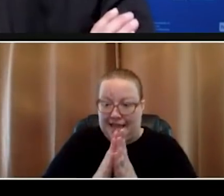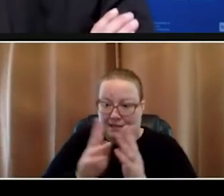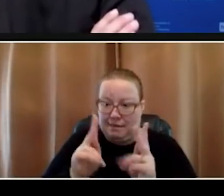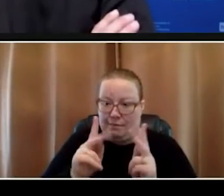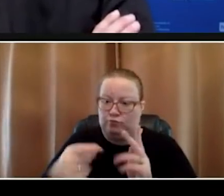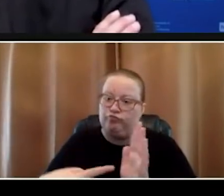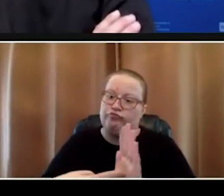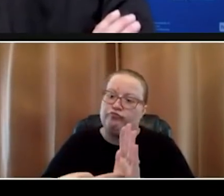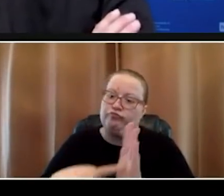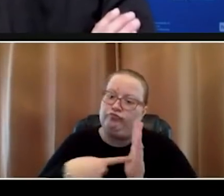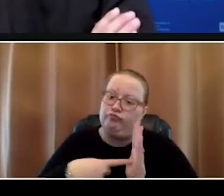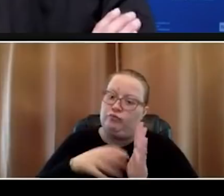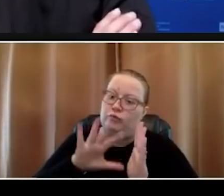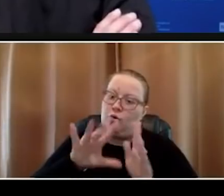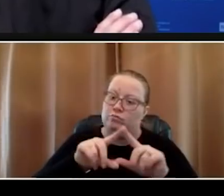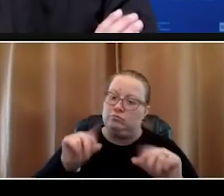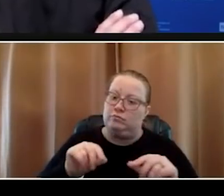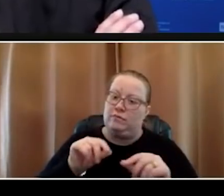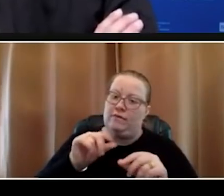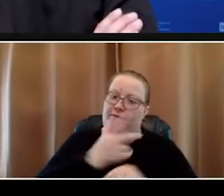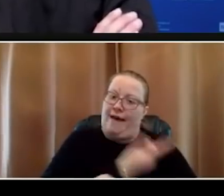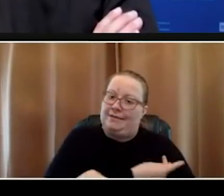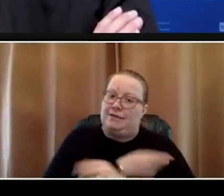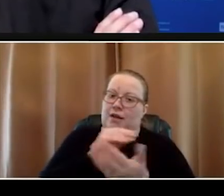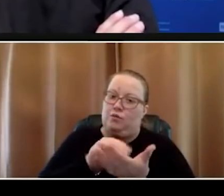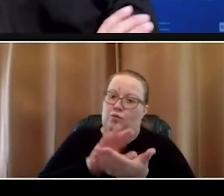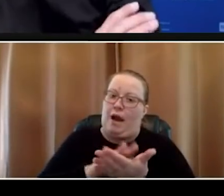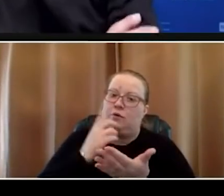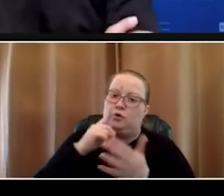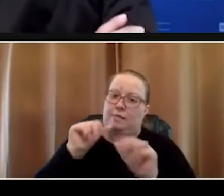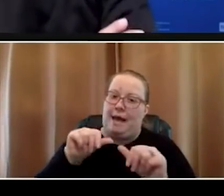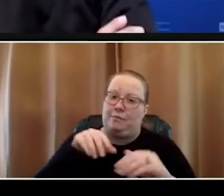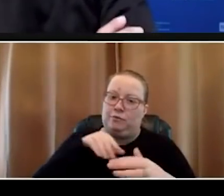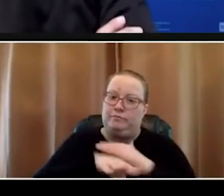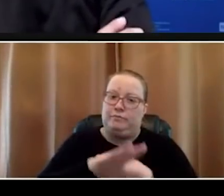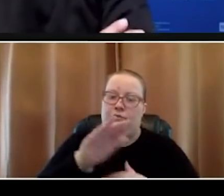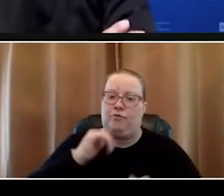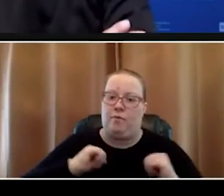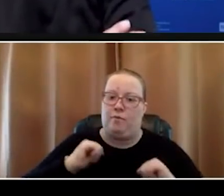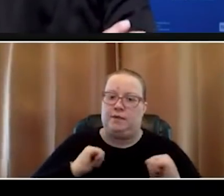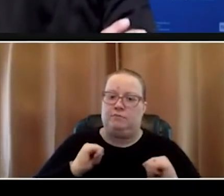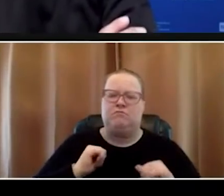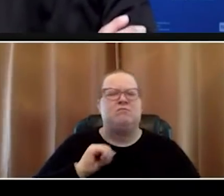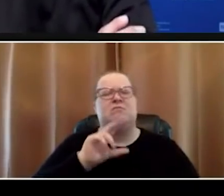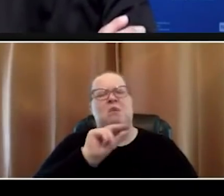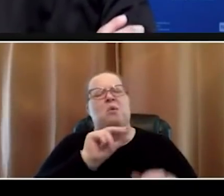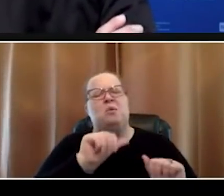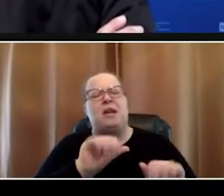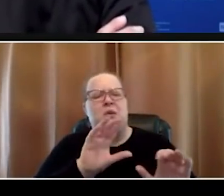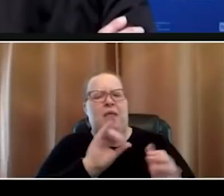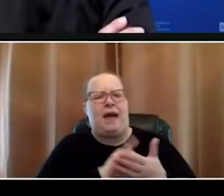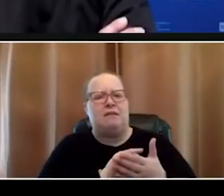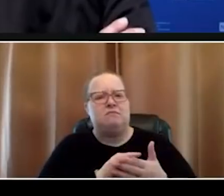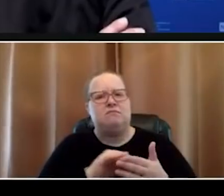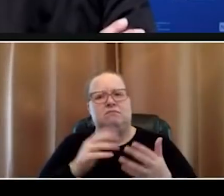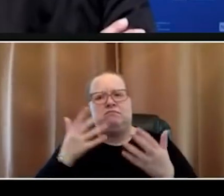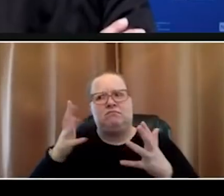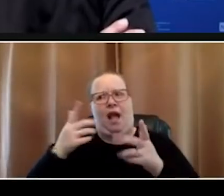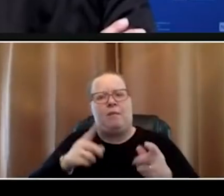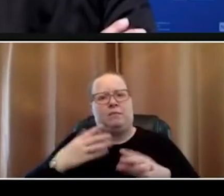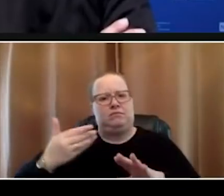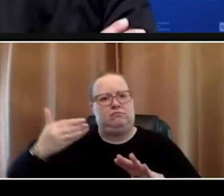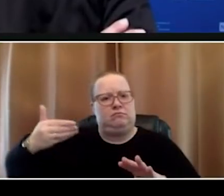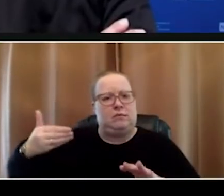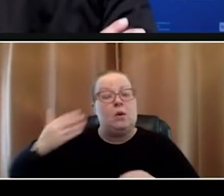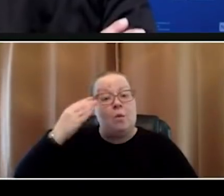vaccination records in order to enter a performance. No, you could do that. There's precedent to that because there are a number of airlines right now.